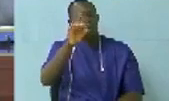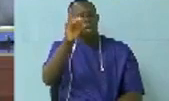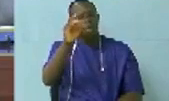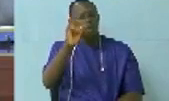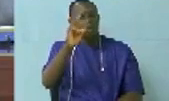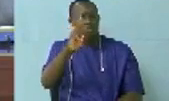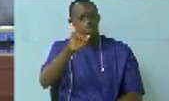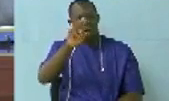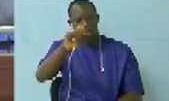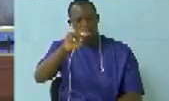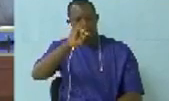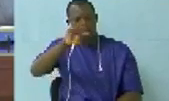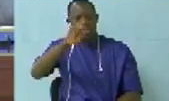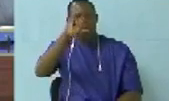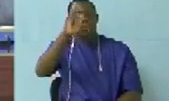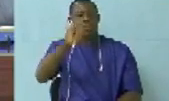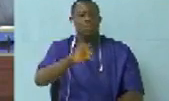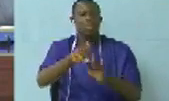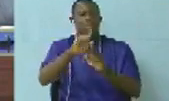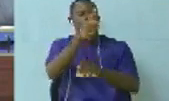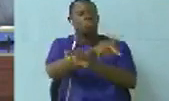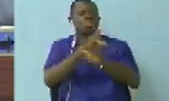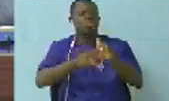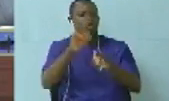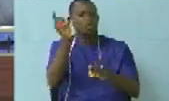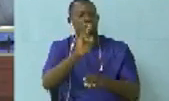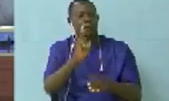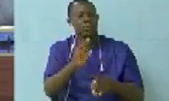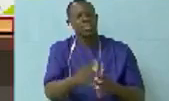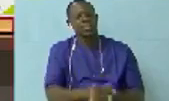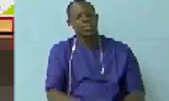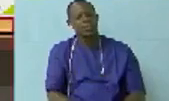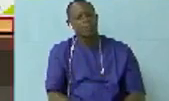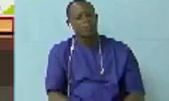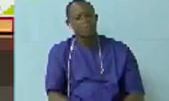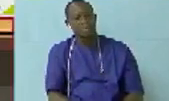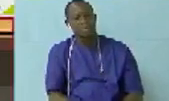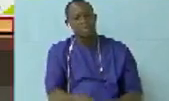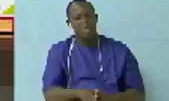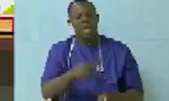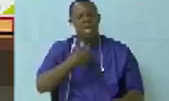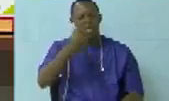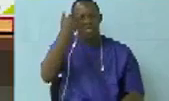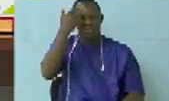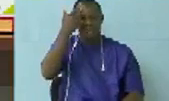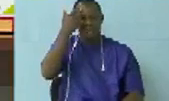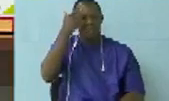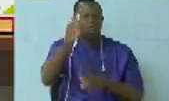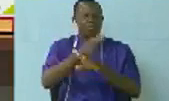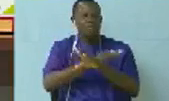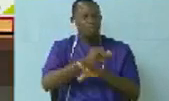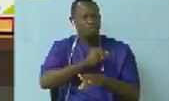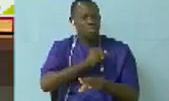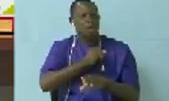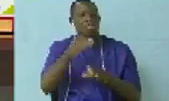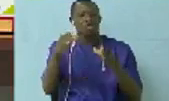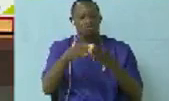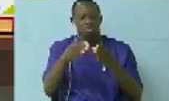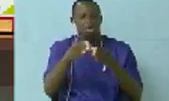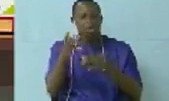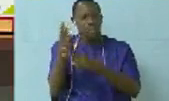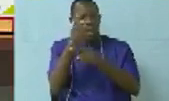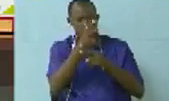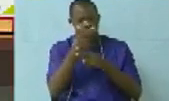Serigne Modou Ndiaye wato la mun palace le babulu. Then I think he was with the state guards.